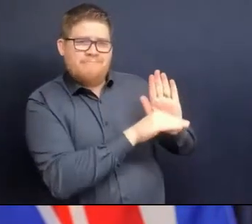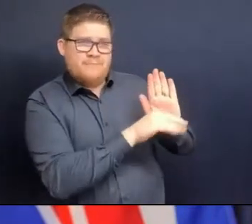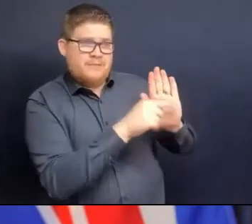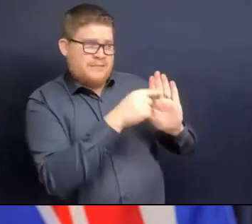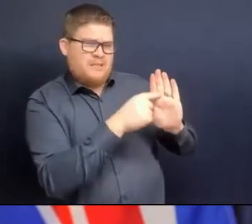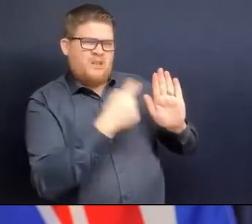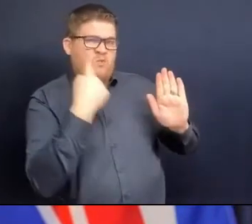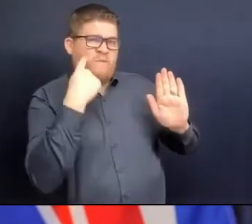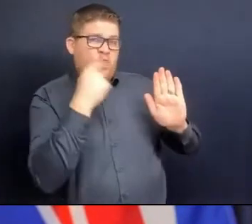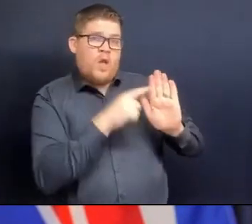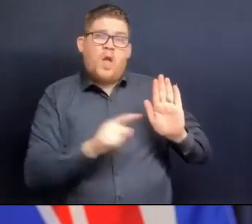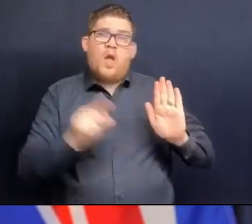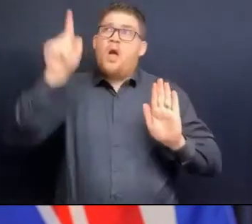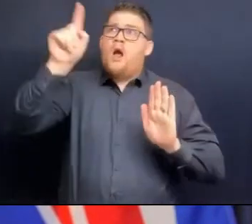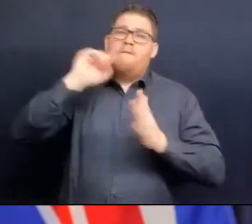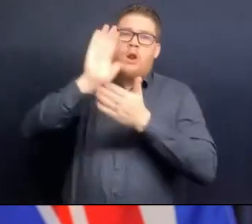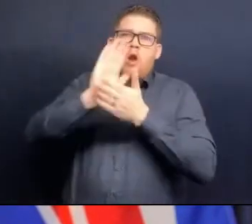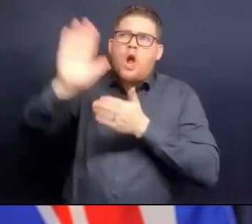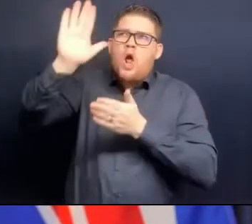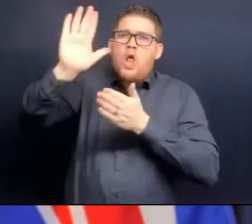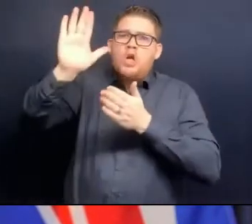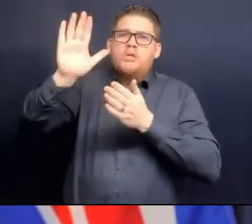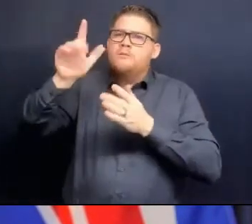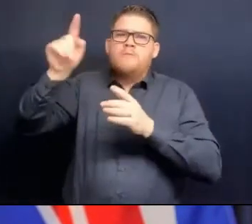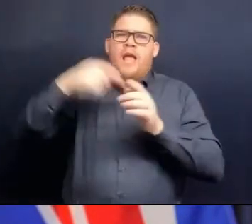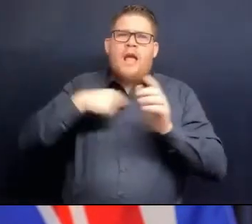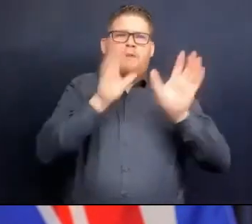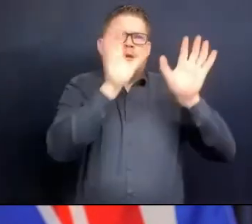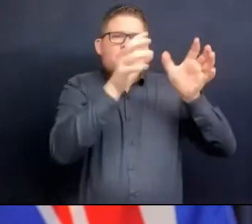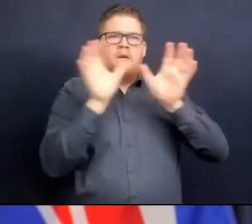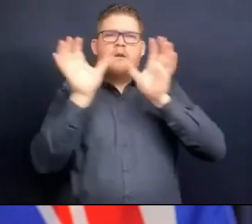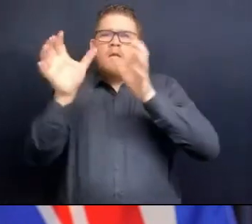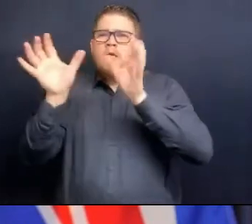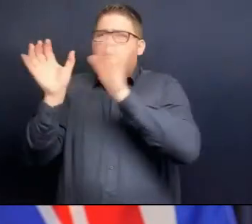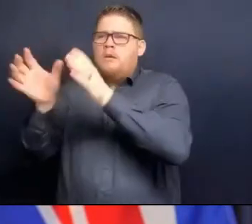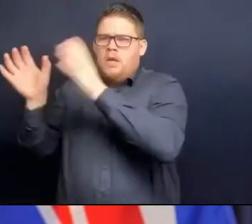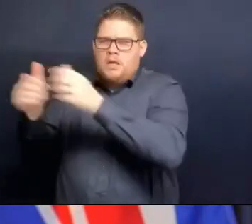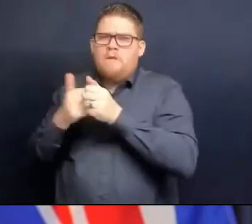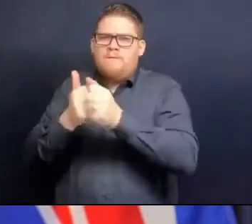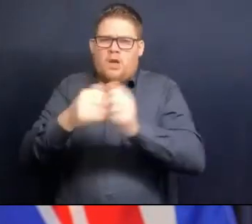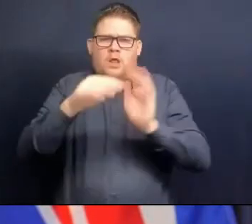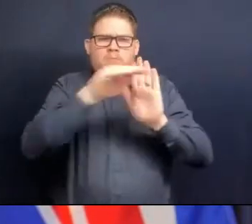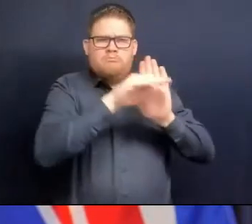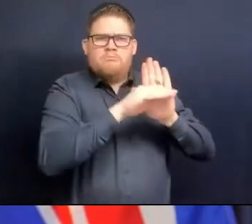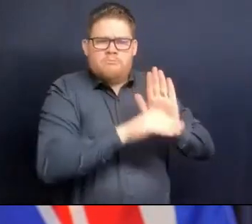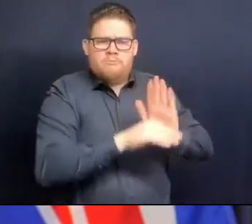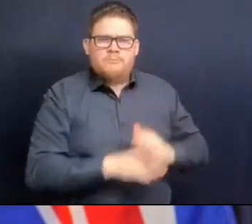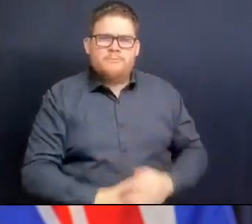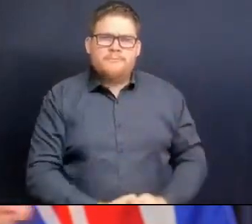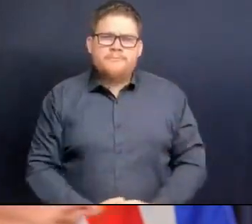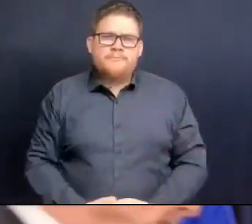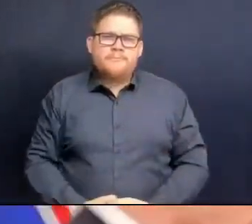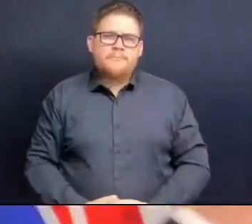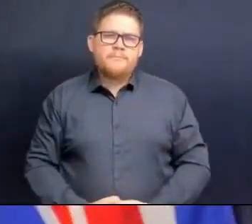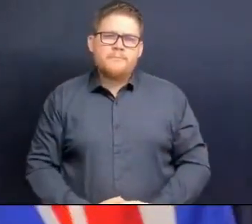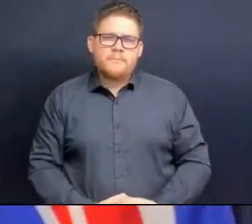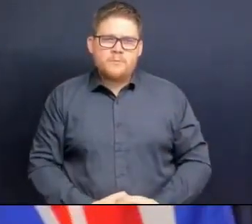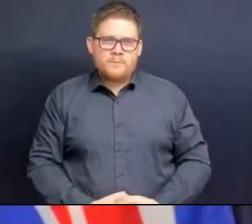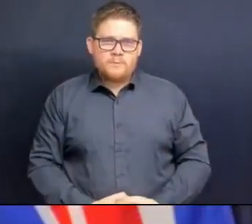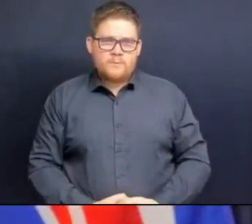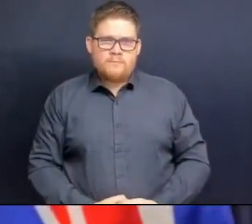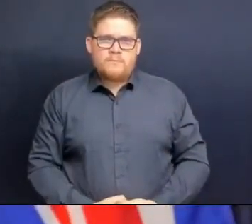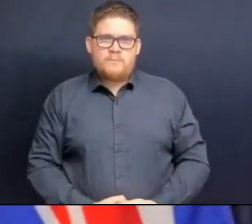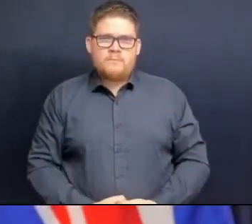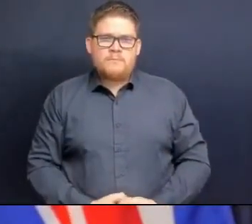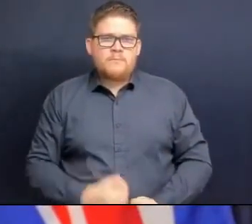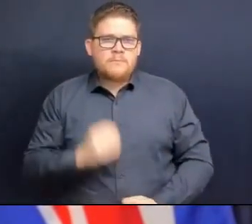both reduce the number of colleges and increase our ability to work through these issues in a clear and transparent way, and we will. Next question, we